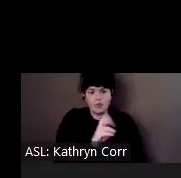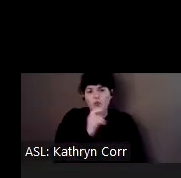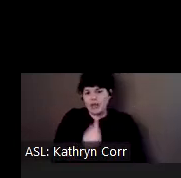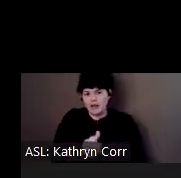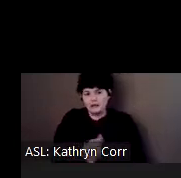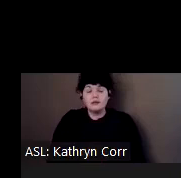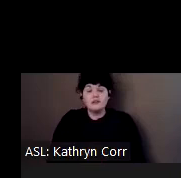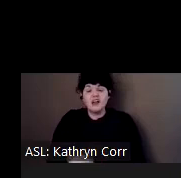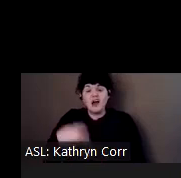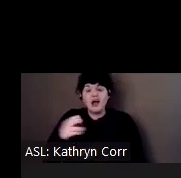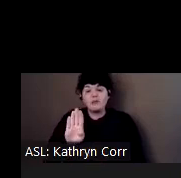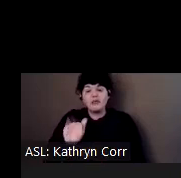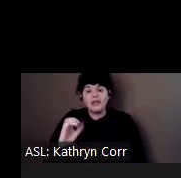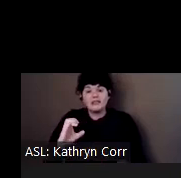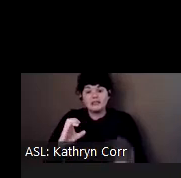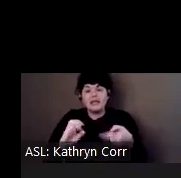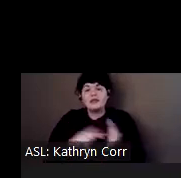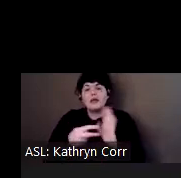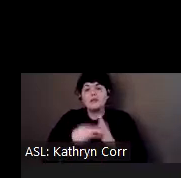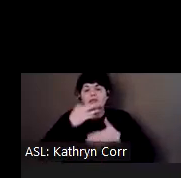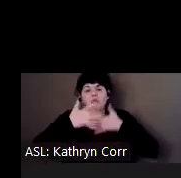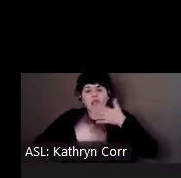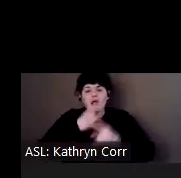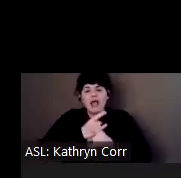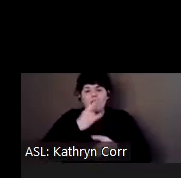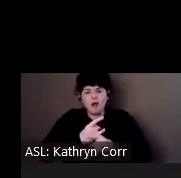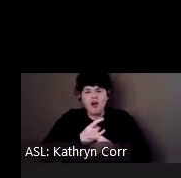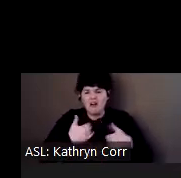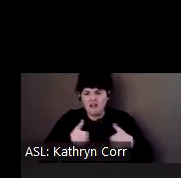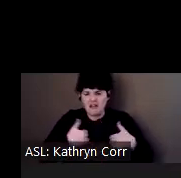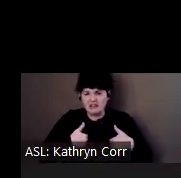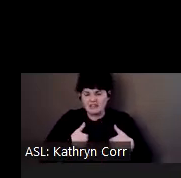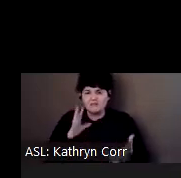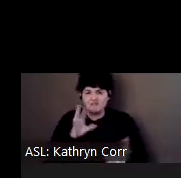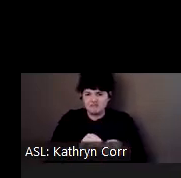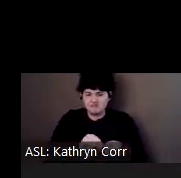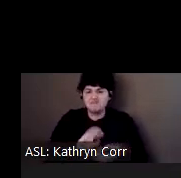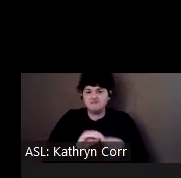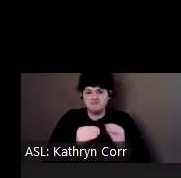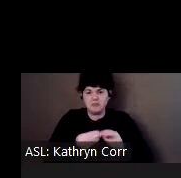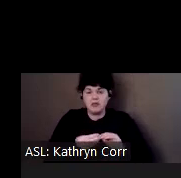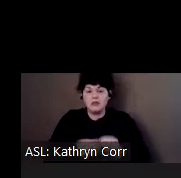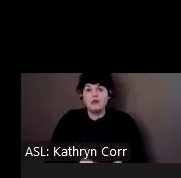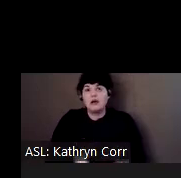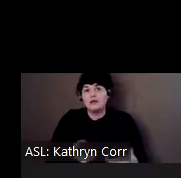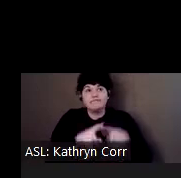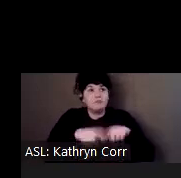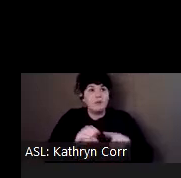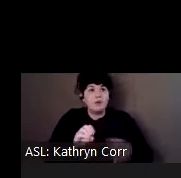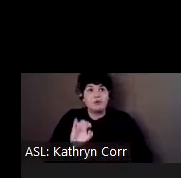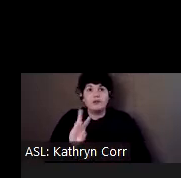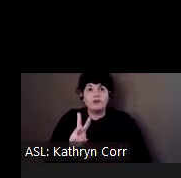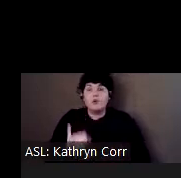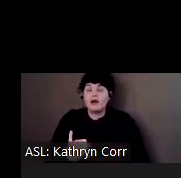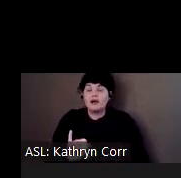high BAC is a blood alcohol content. It's just whether it's an OWI. Now, again, the judges